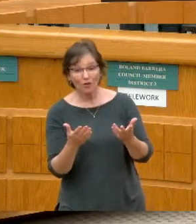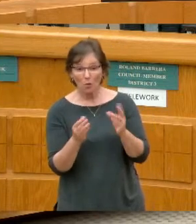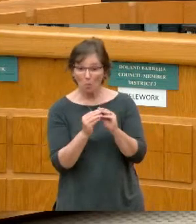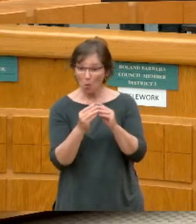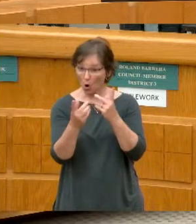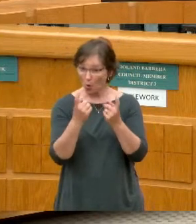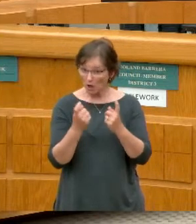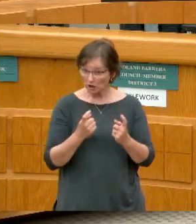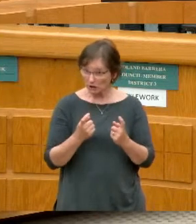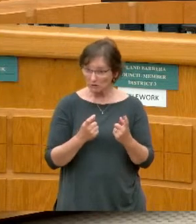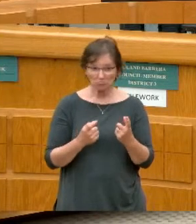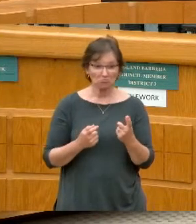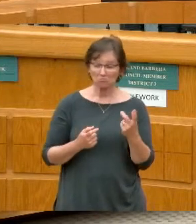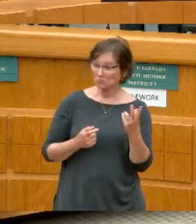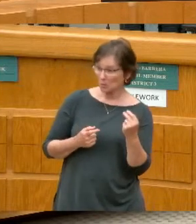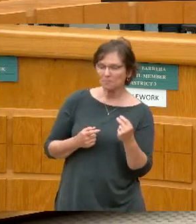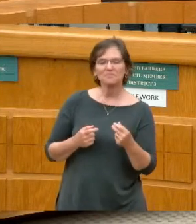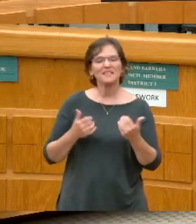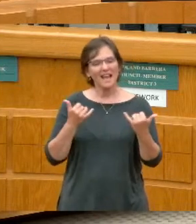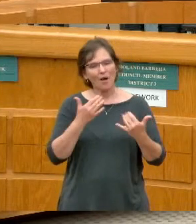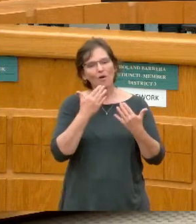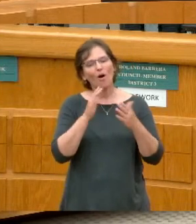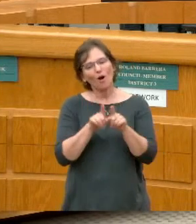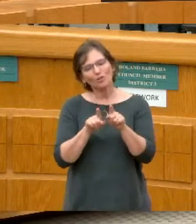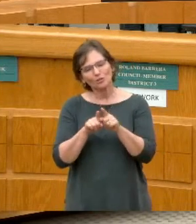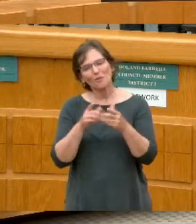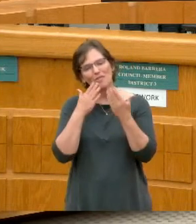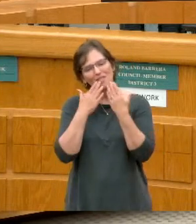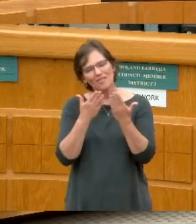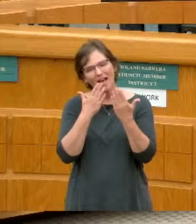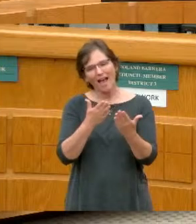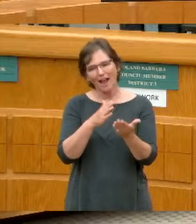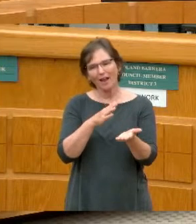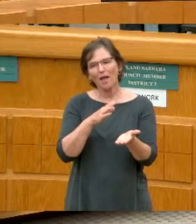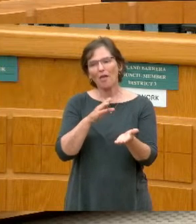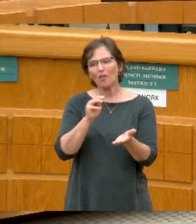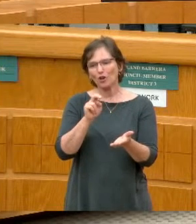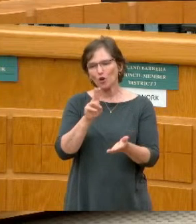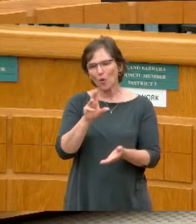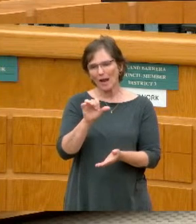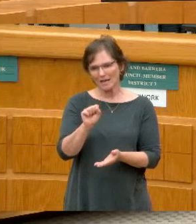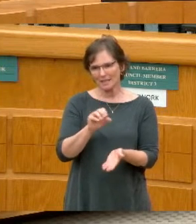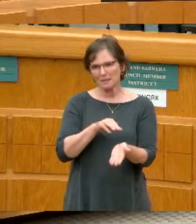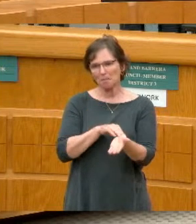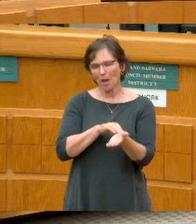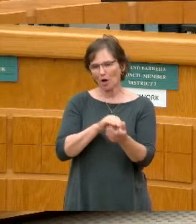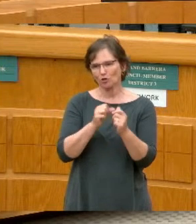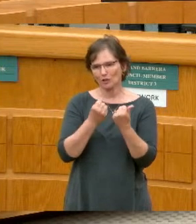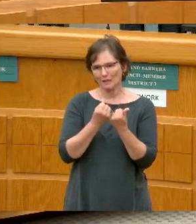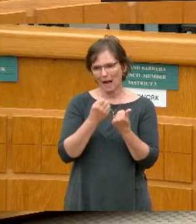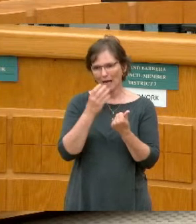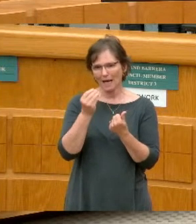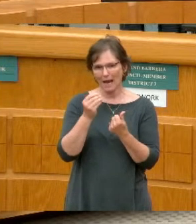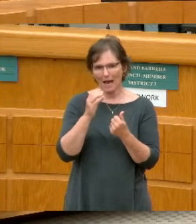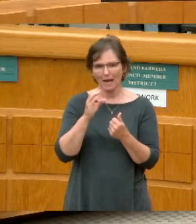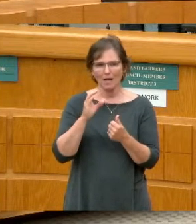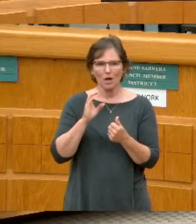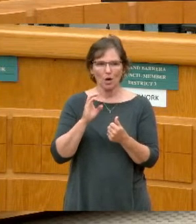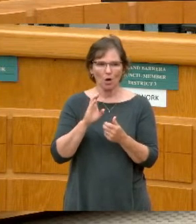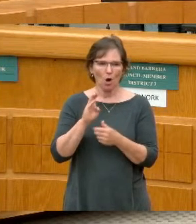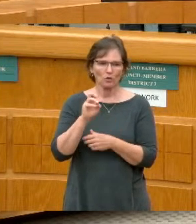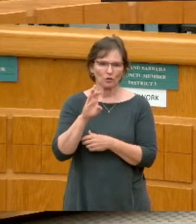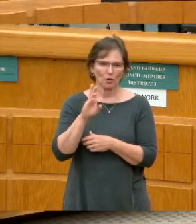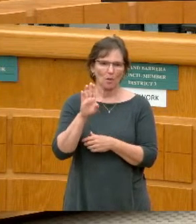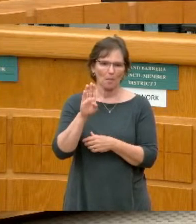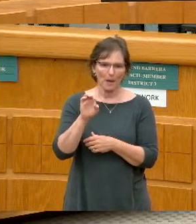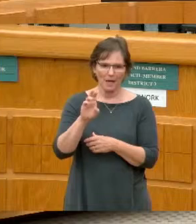And the Facebook users would like to thank the doctors for giving their presentation and their opinions on how to